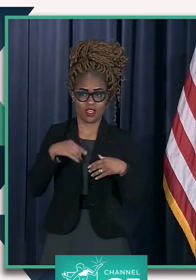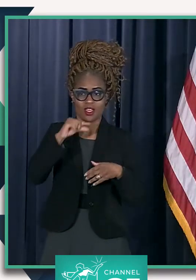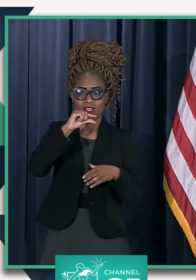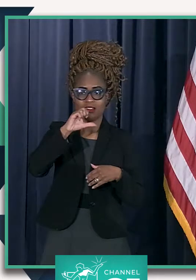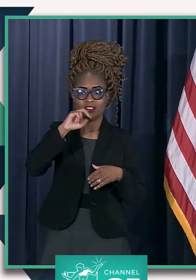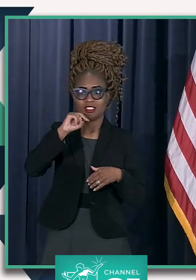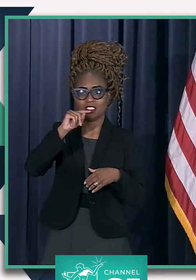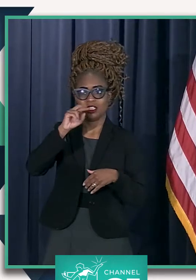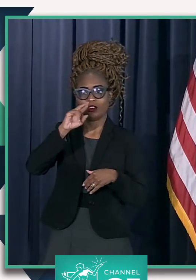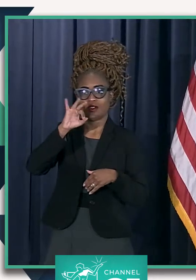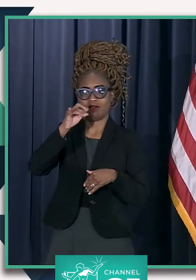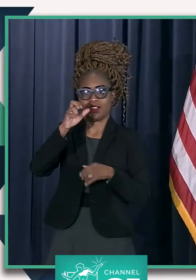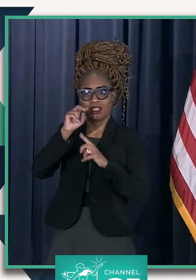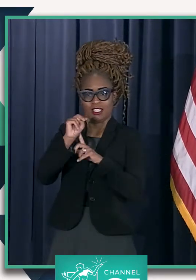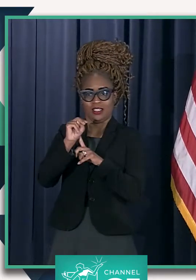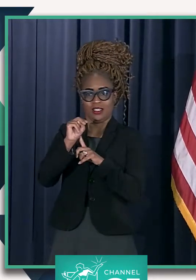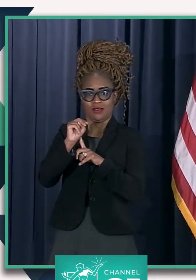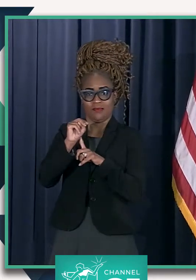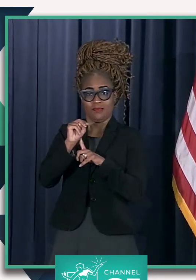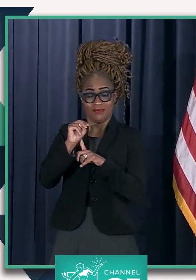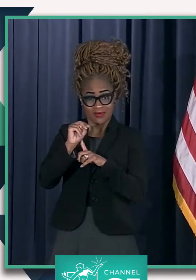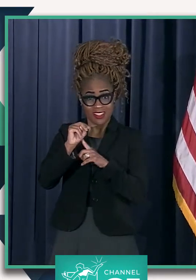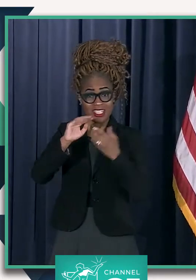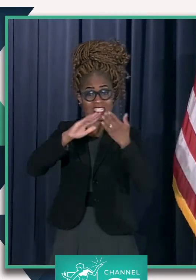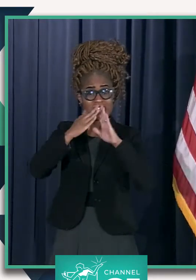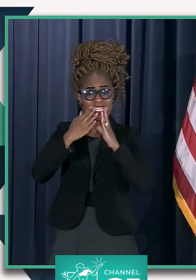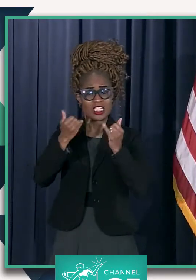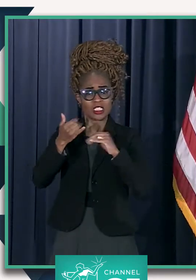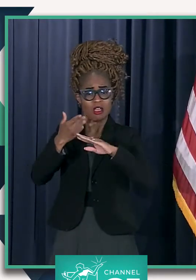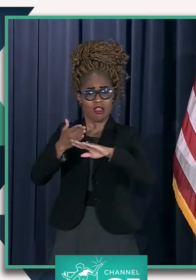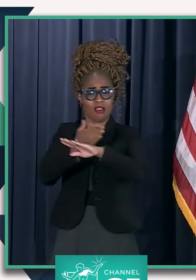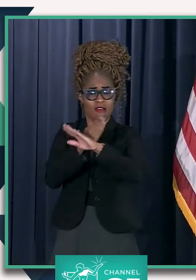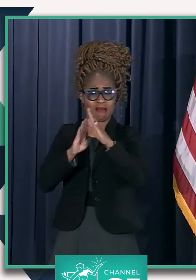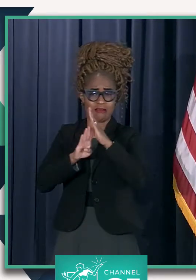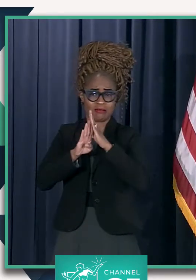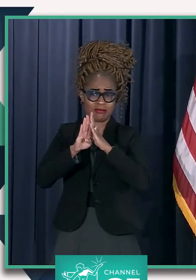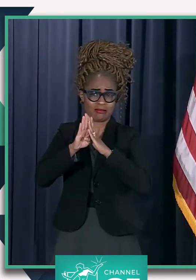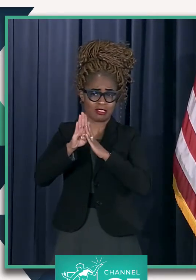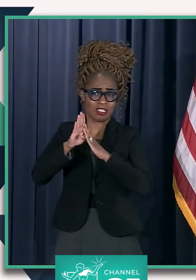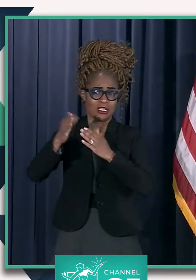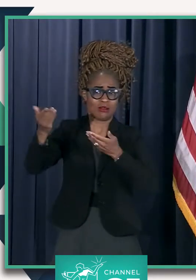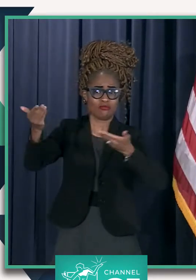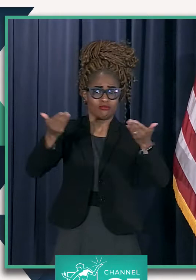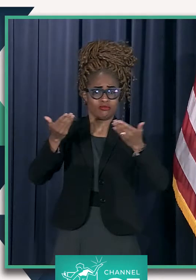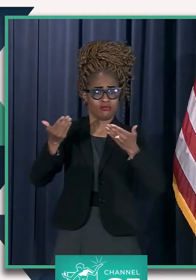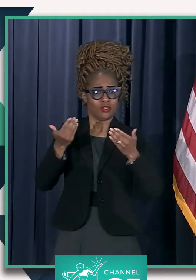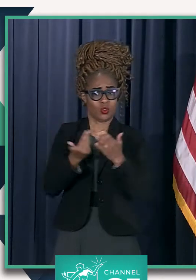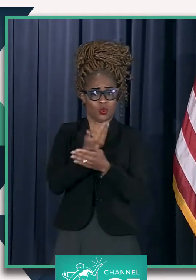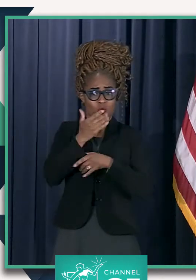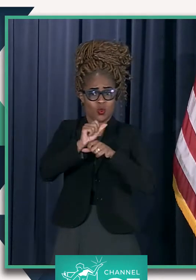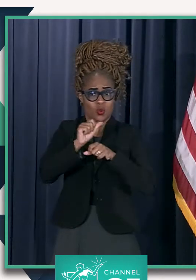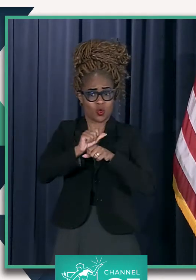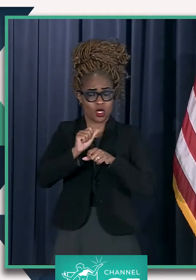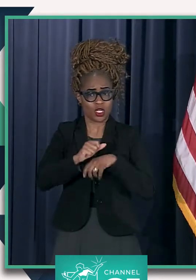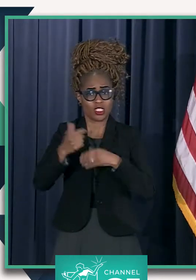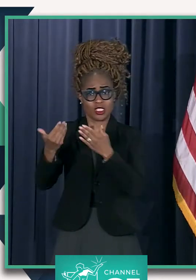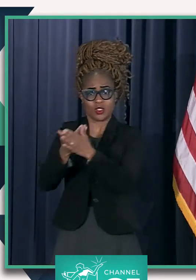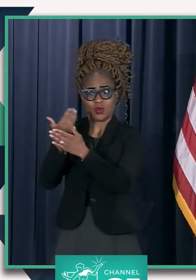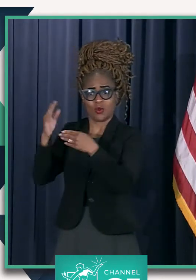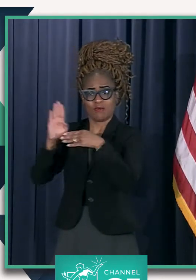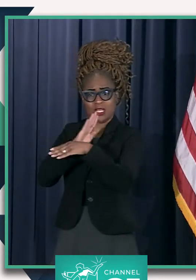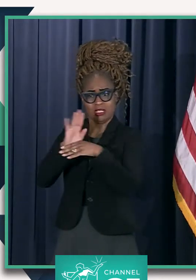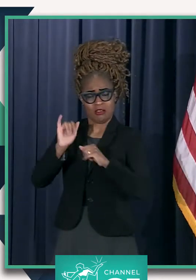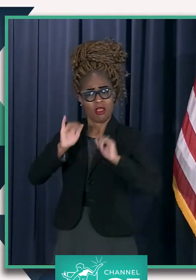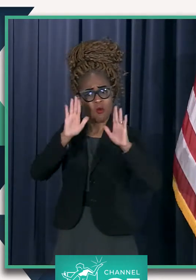gentrification. As cities come back, bring new businesses, bring new workers, it's great for the economy. But in too many cities in this